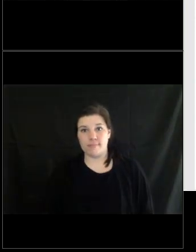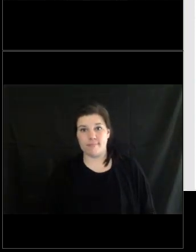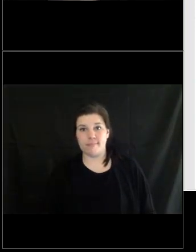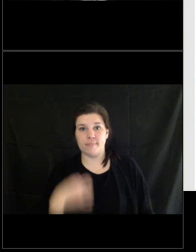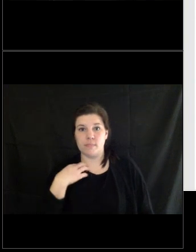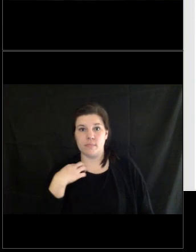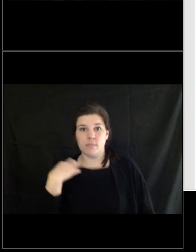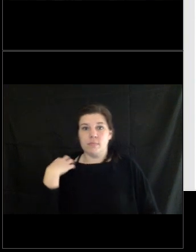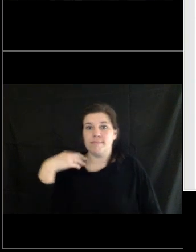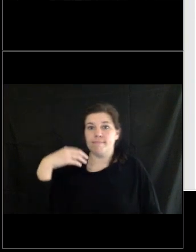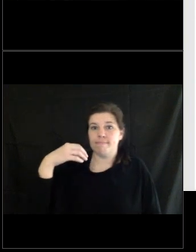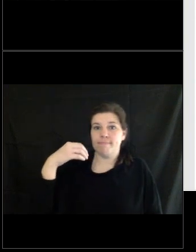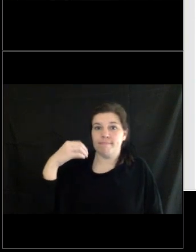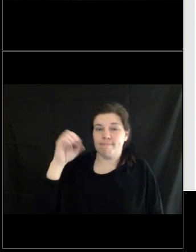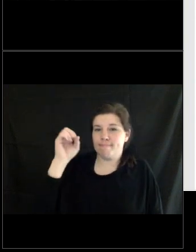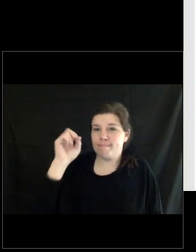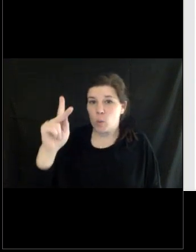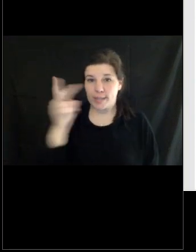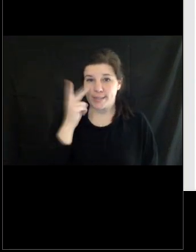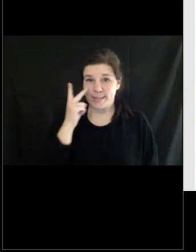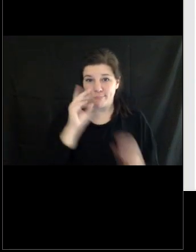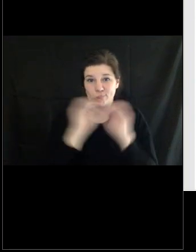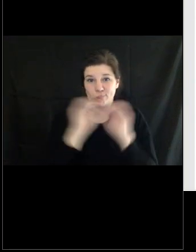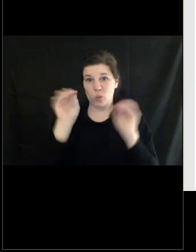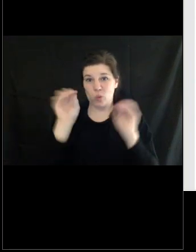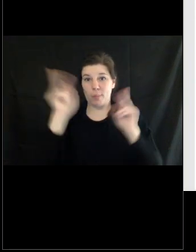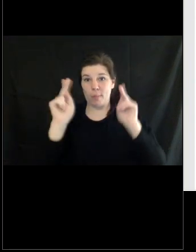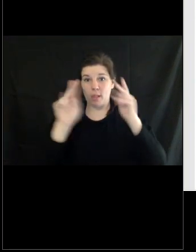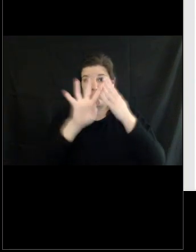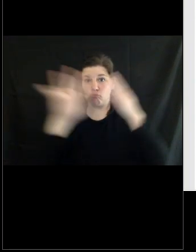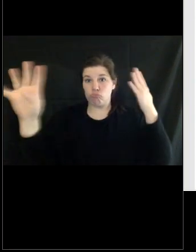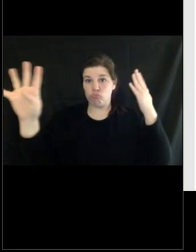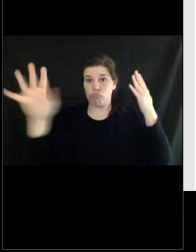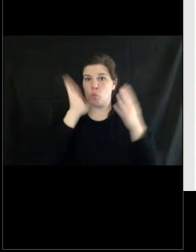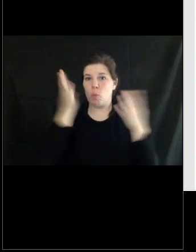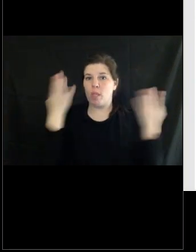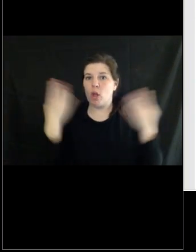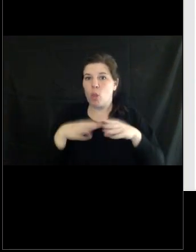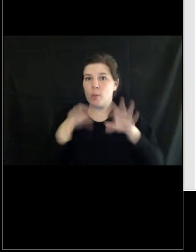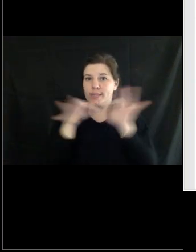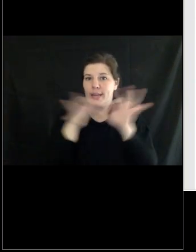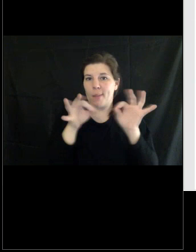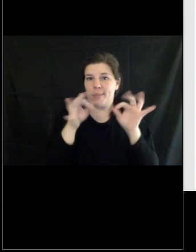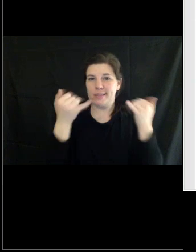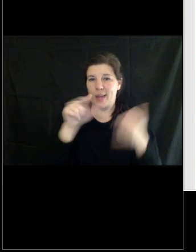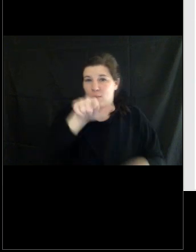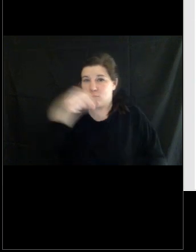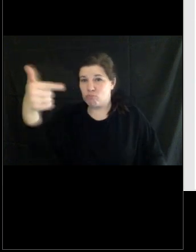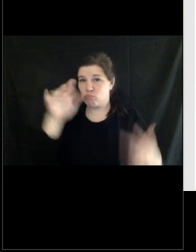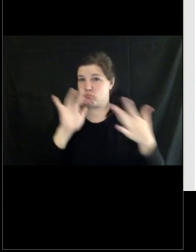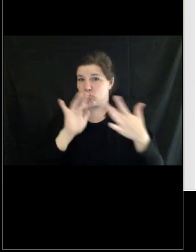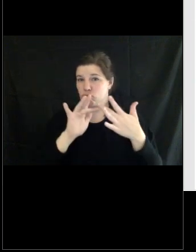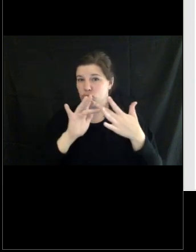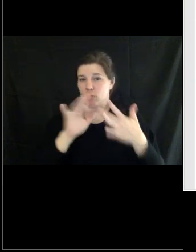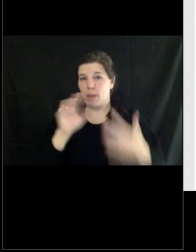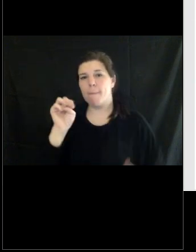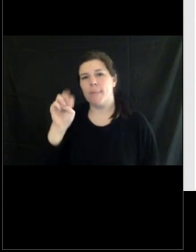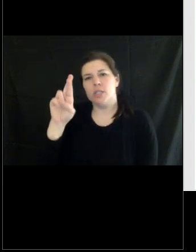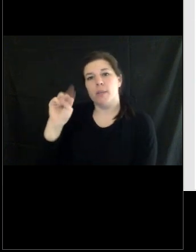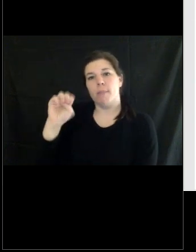All right, seeing no other in-person speakers, we're going to close in-person public comments. We're going to go to virtual. Mr. McNally, can you tell us how many